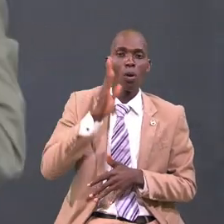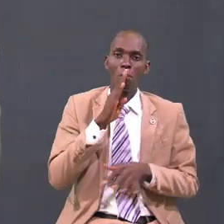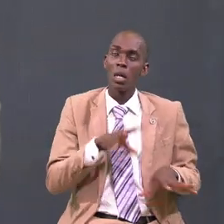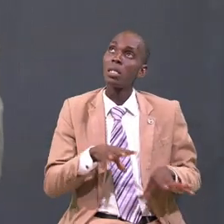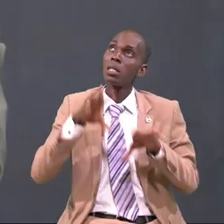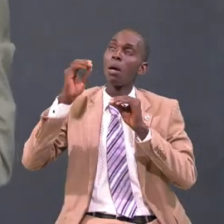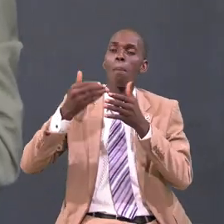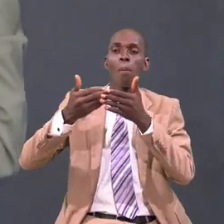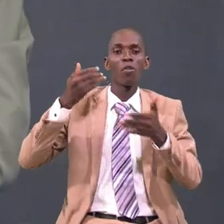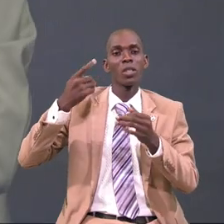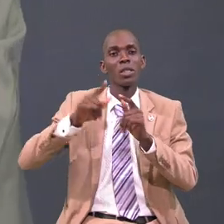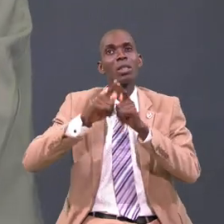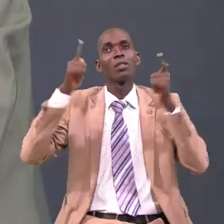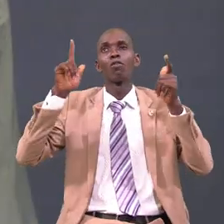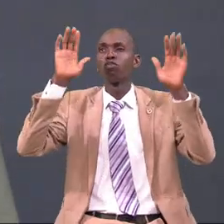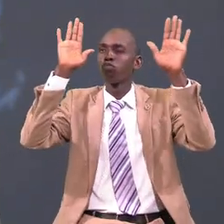tribulation here on earth.